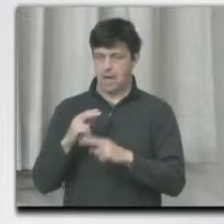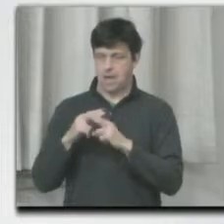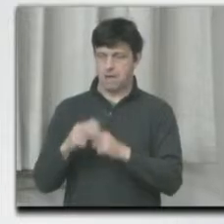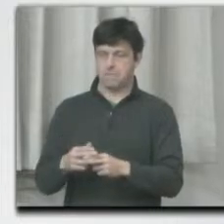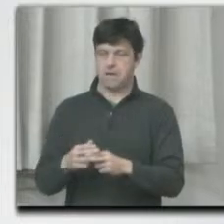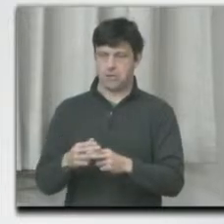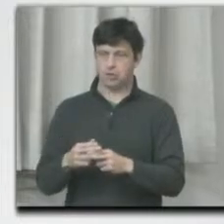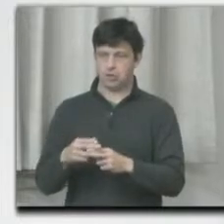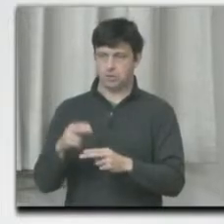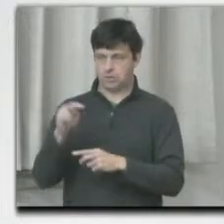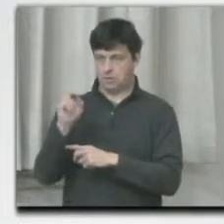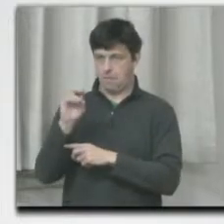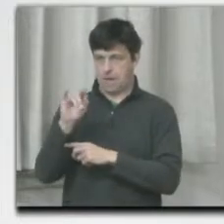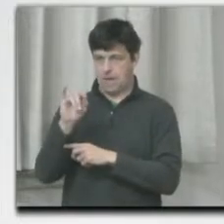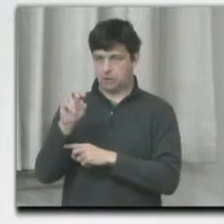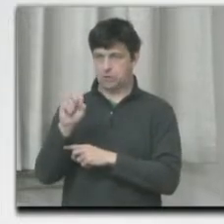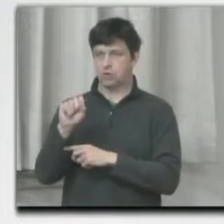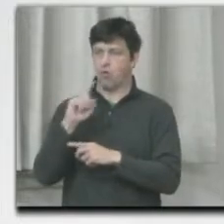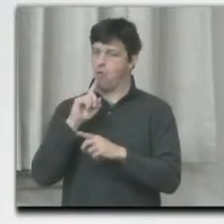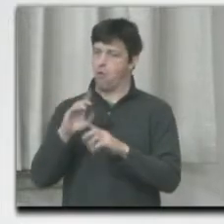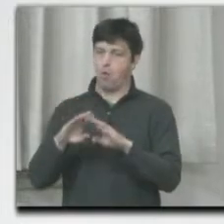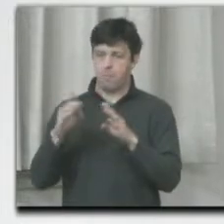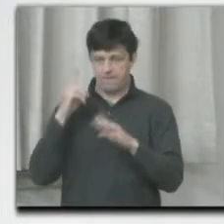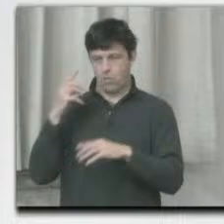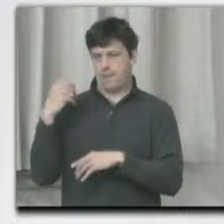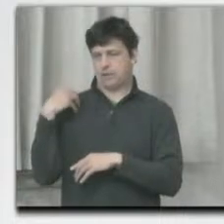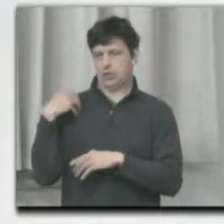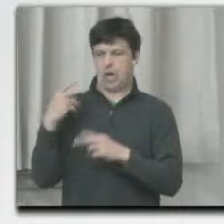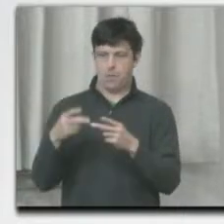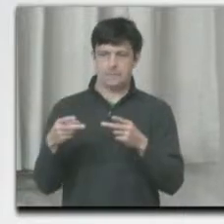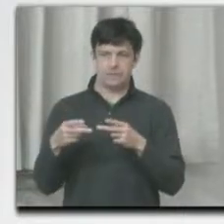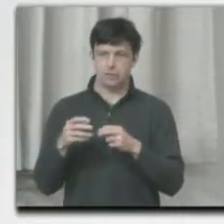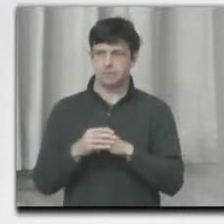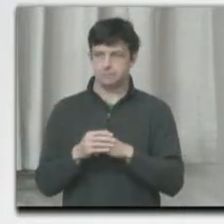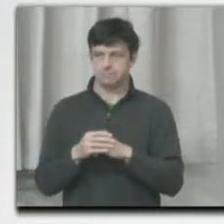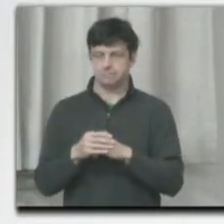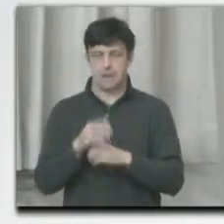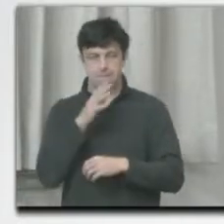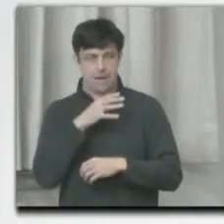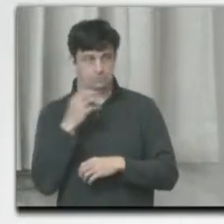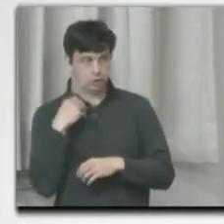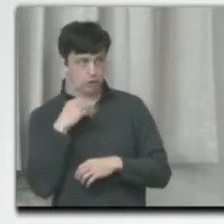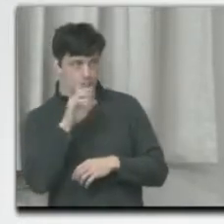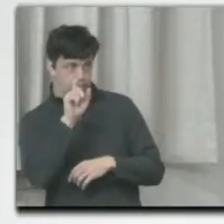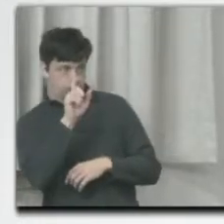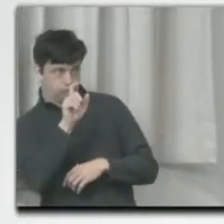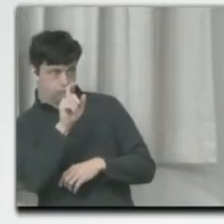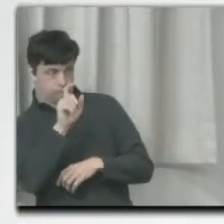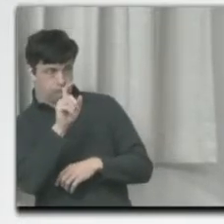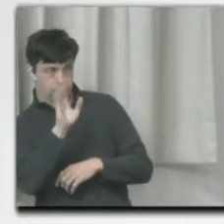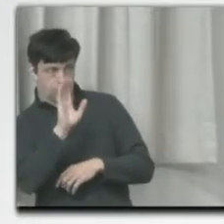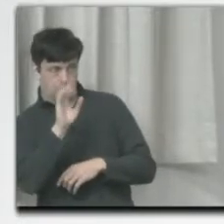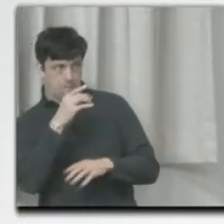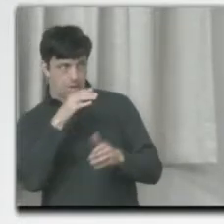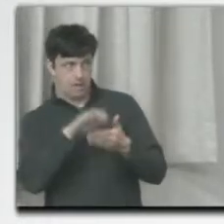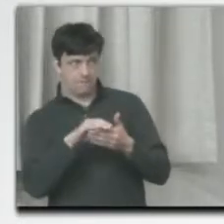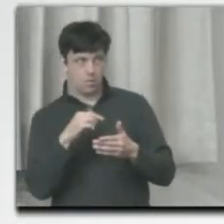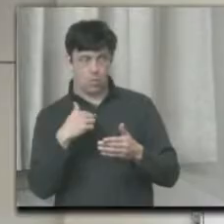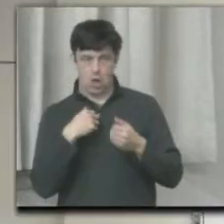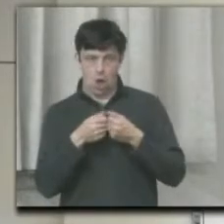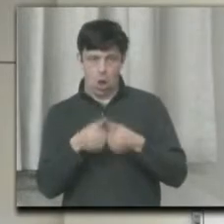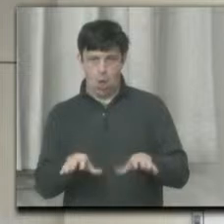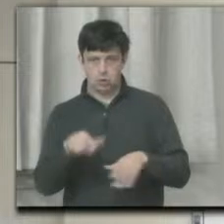Nominations are open for the chair position. Madam Chair, Yes. I believe we have lost